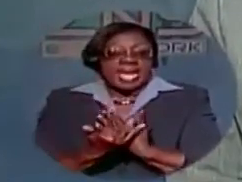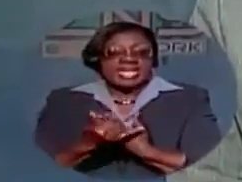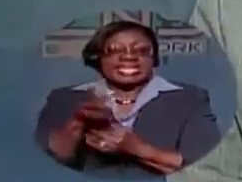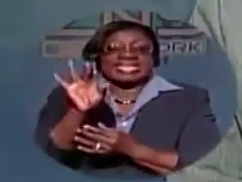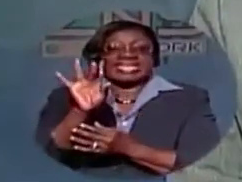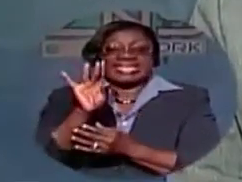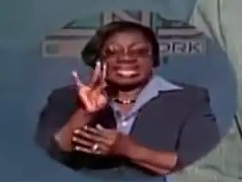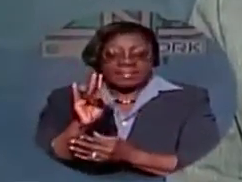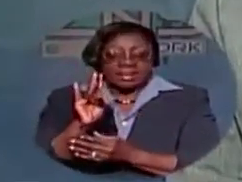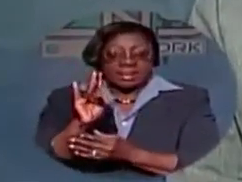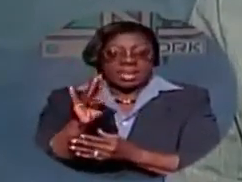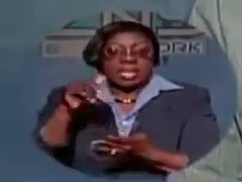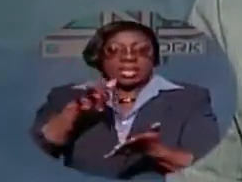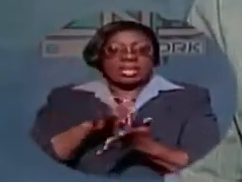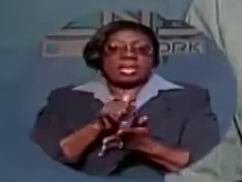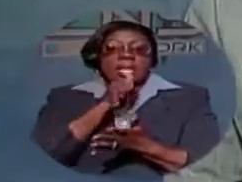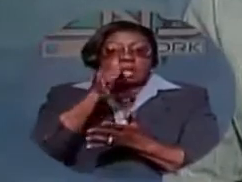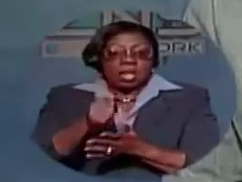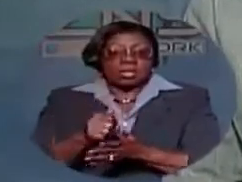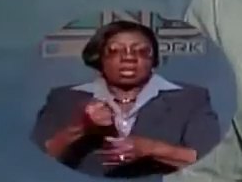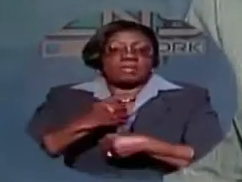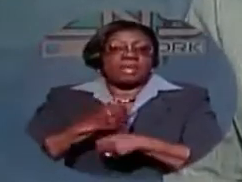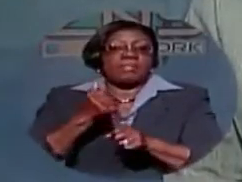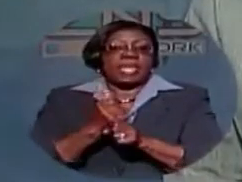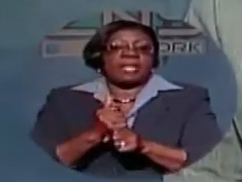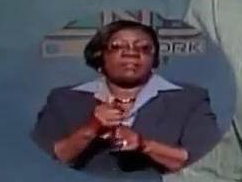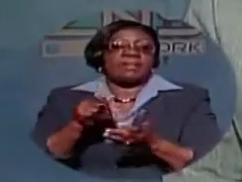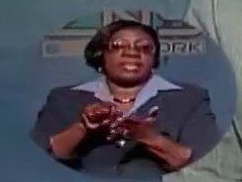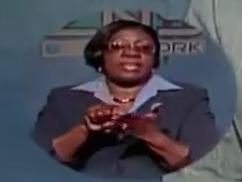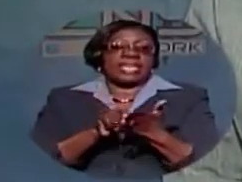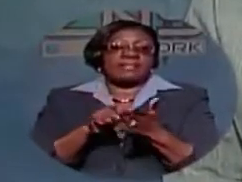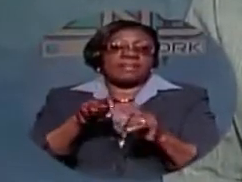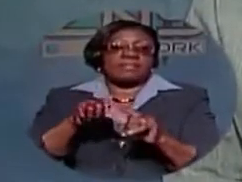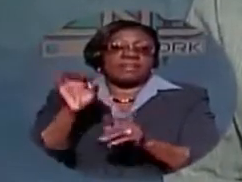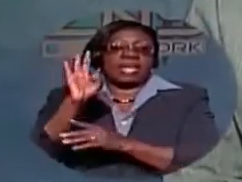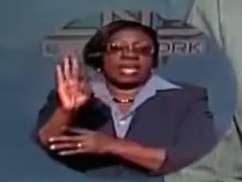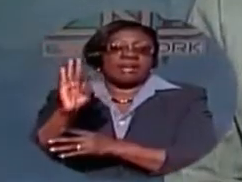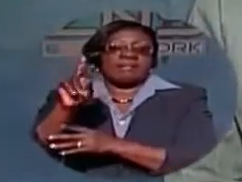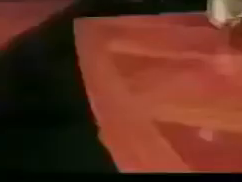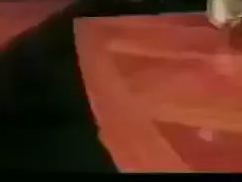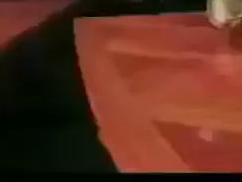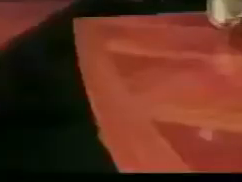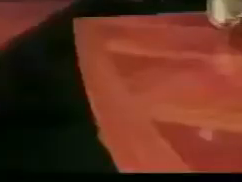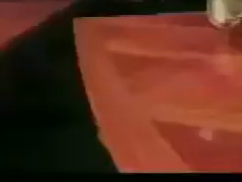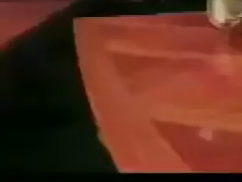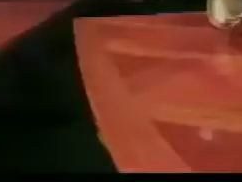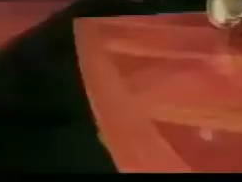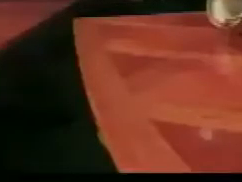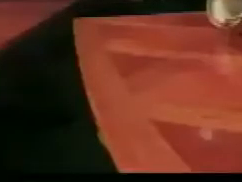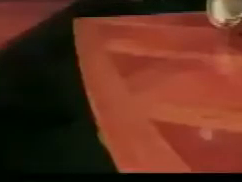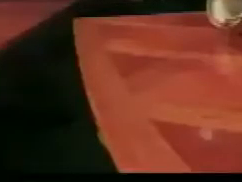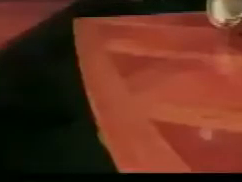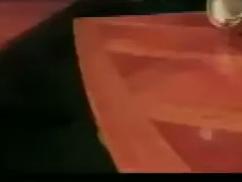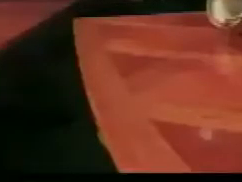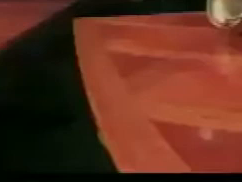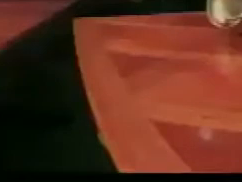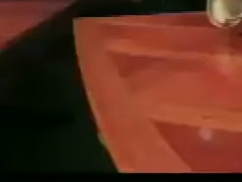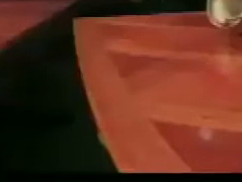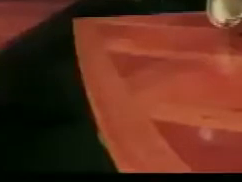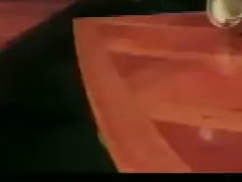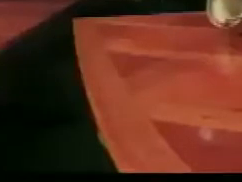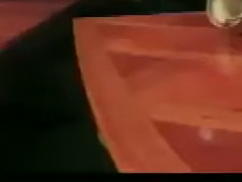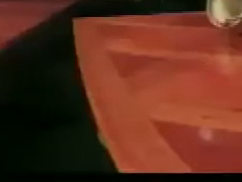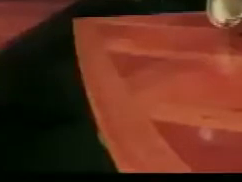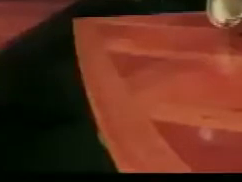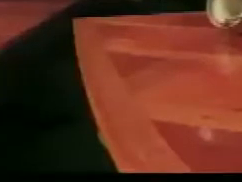made just over half an hour ago via a statement from the Free National Movement. According to the statement, Prime Minister Ingraham